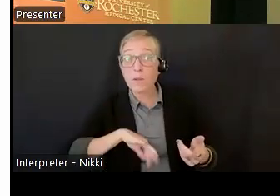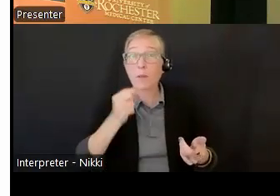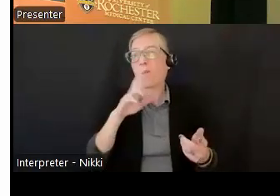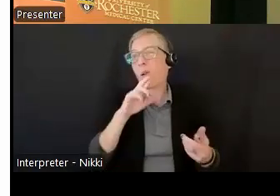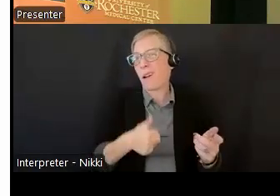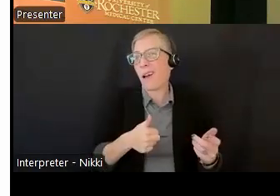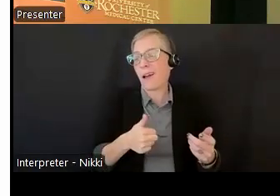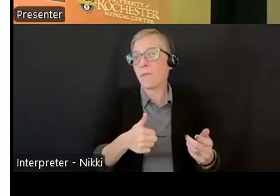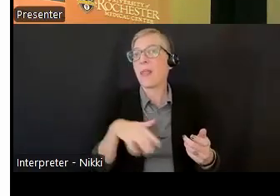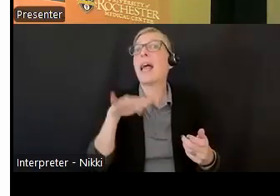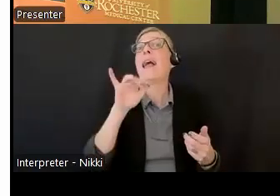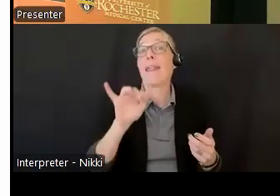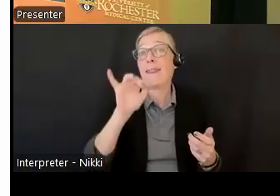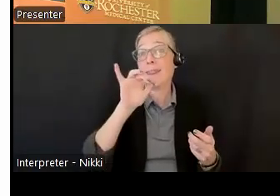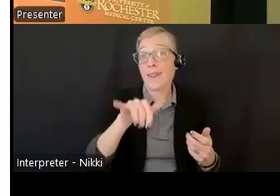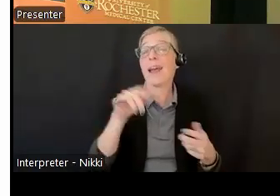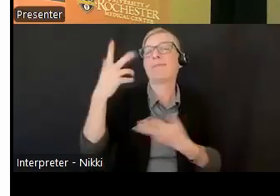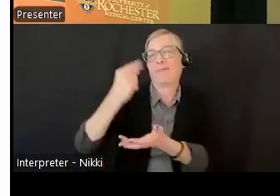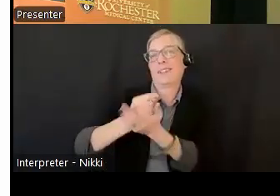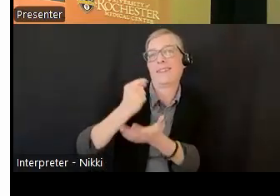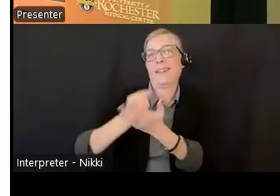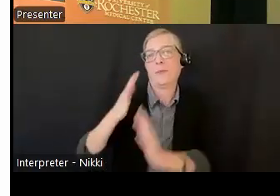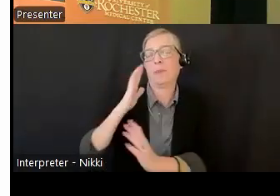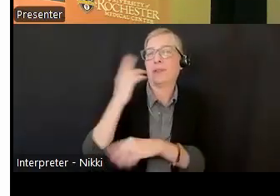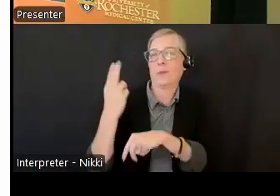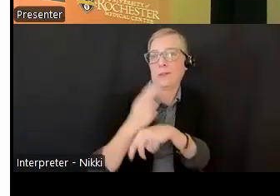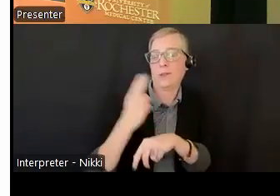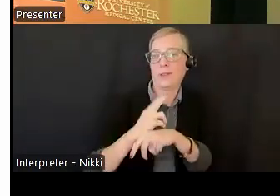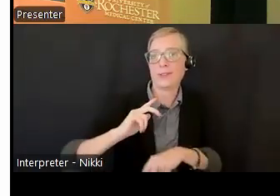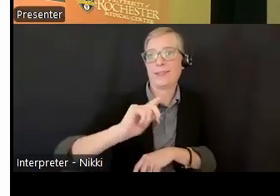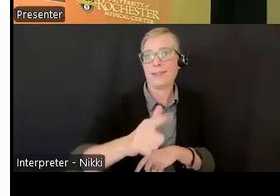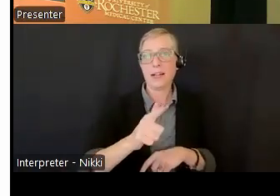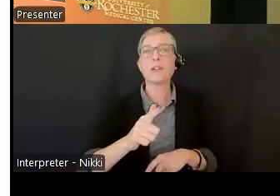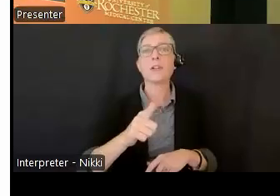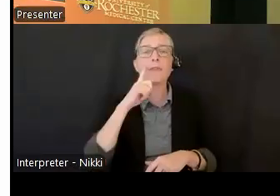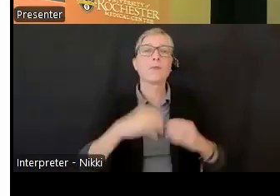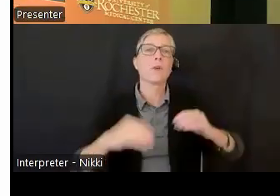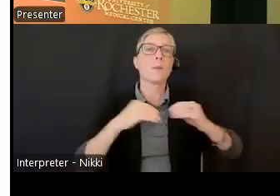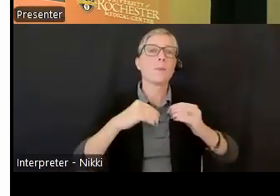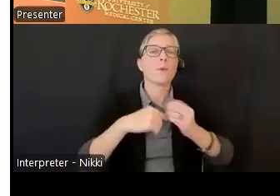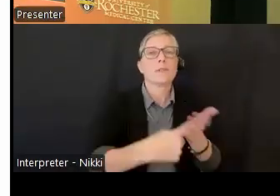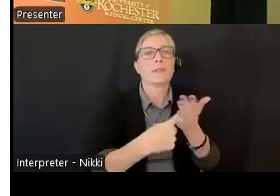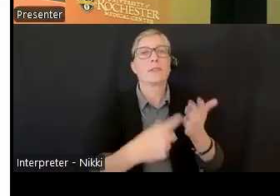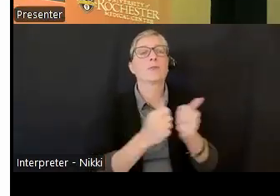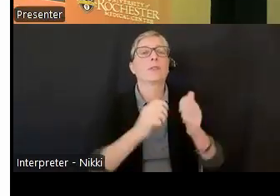within the therapy experience. So then the clinician can also introduce other coping skills and debrief with the client